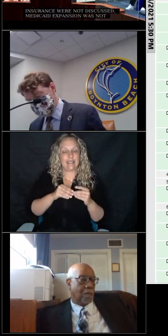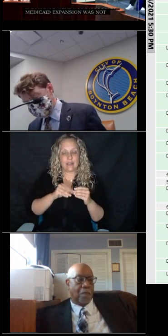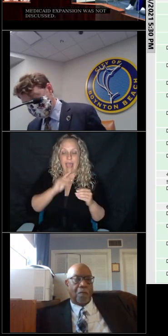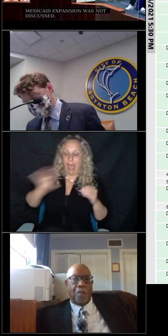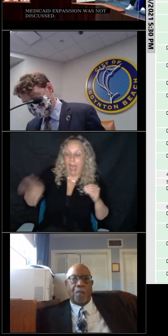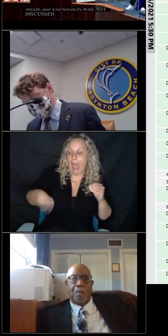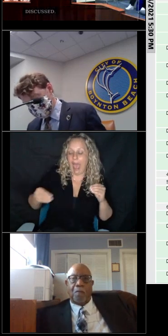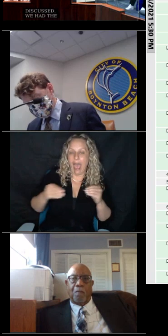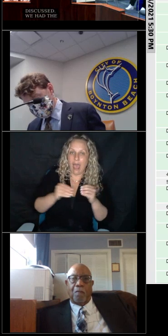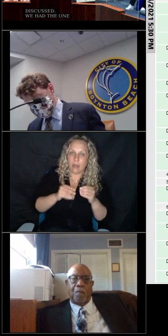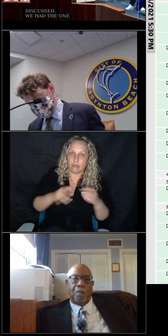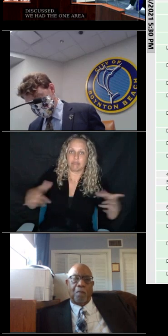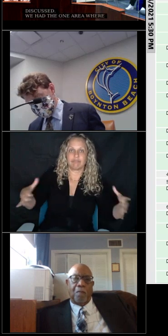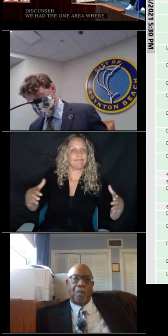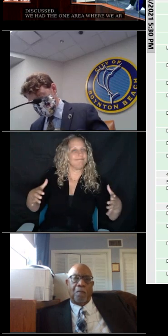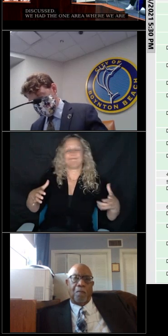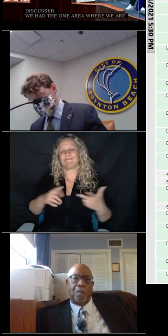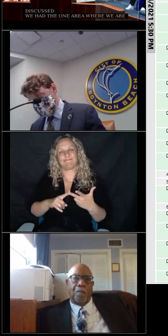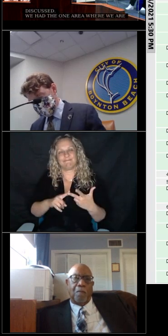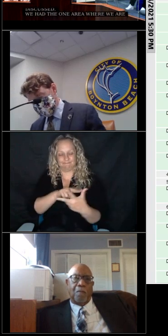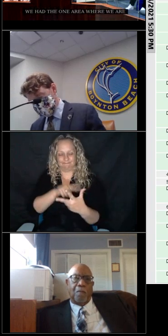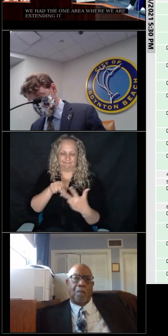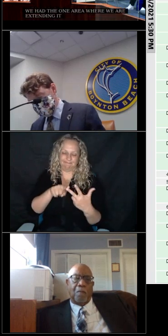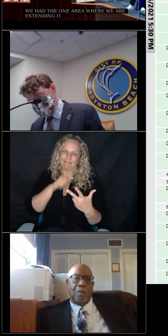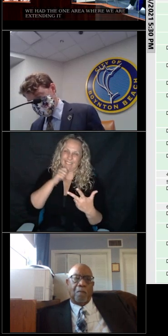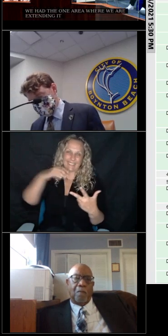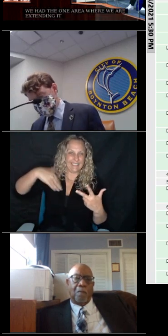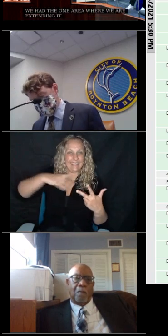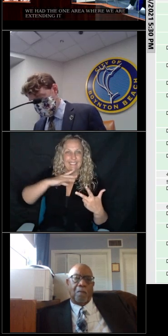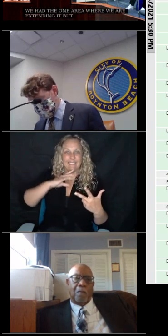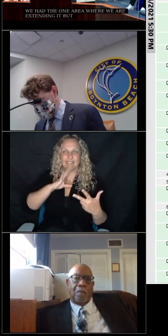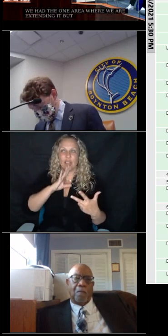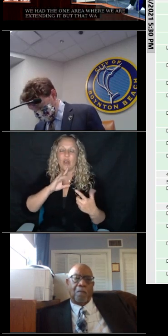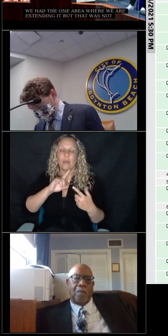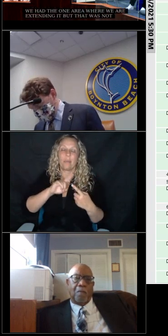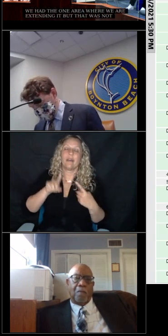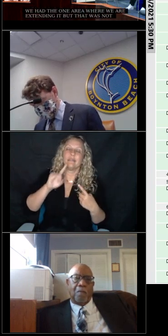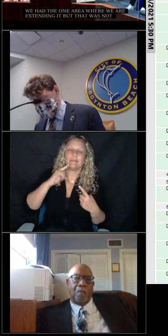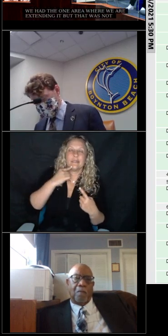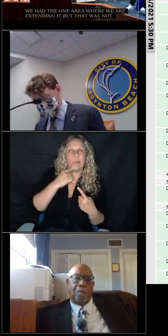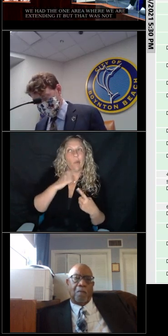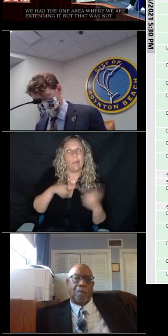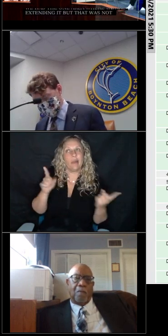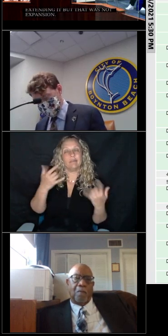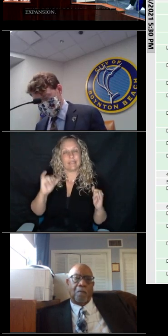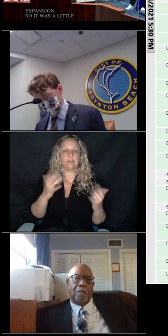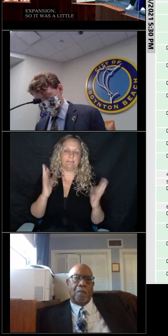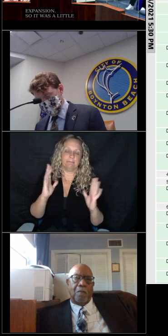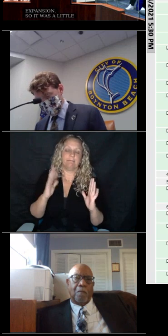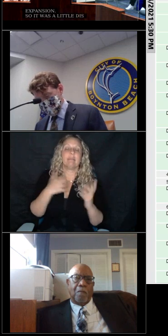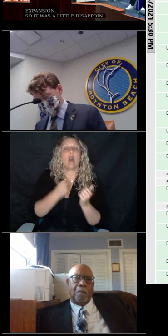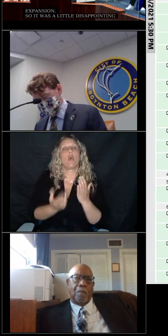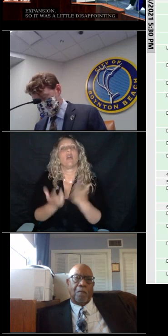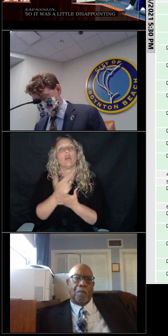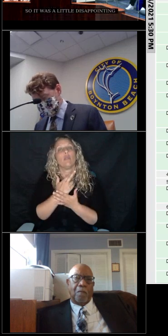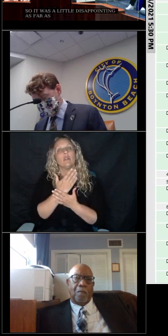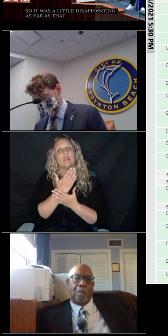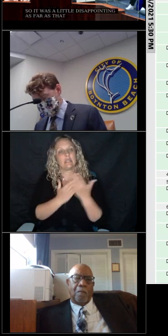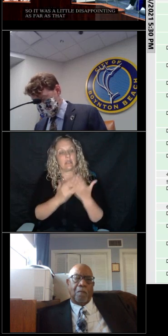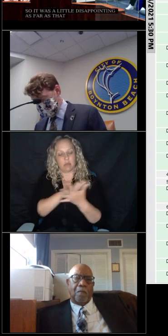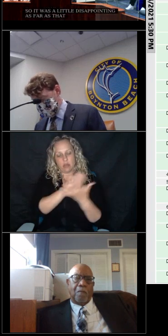expansion. So it was a little disappointing as far as that goes. I'd like to go over some of the preemptions. I heard